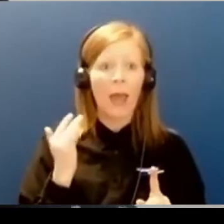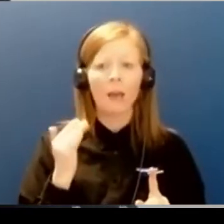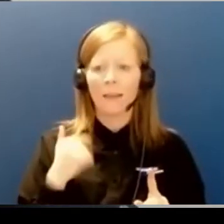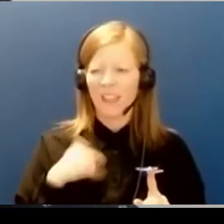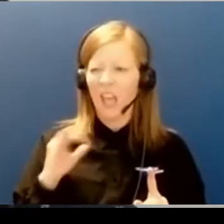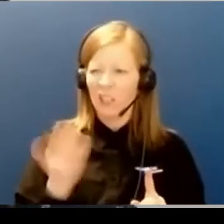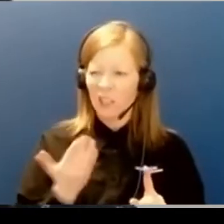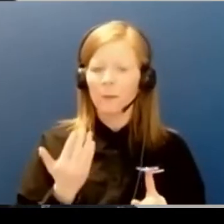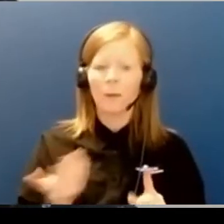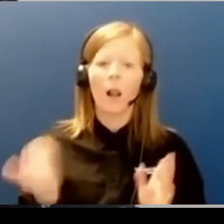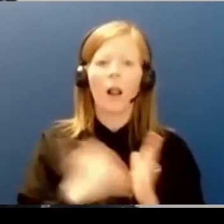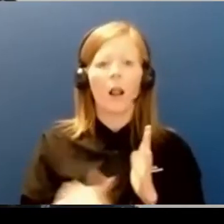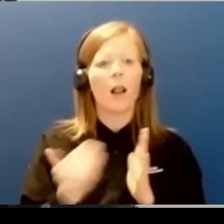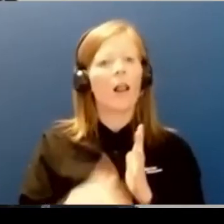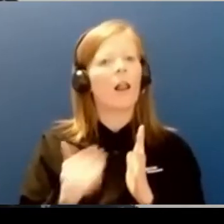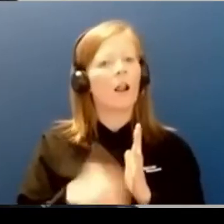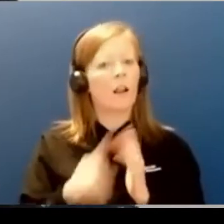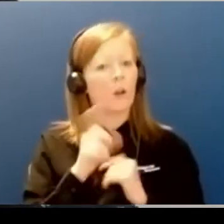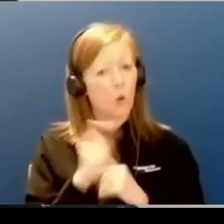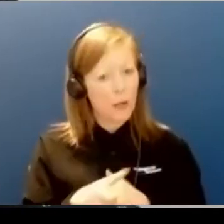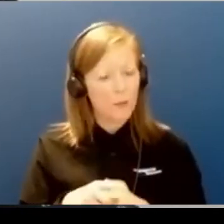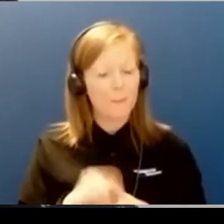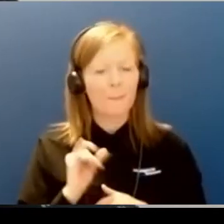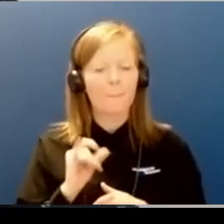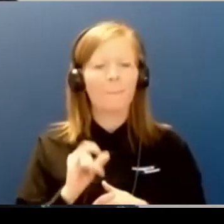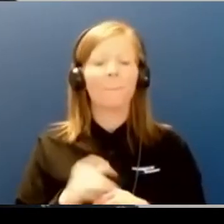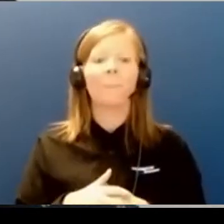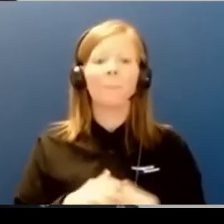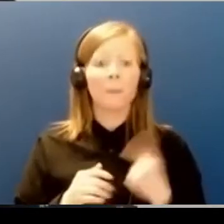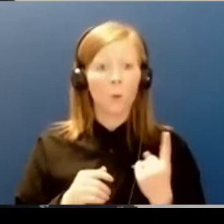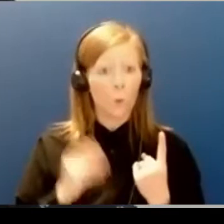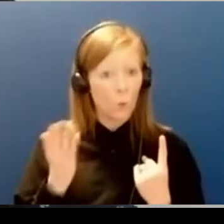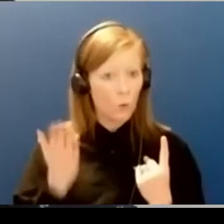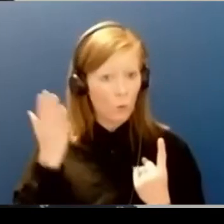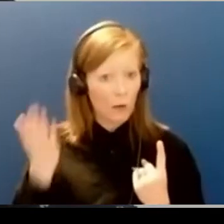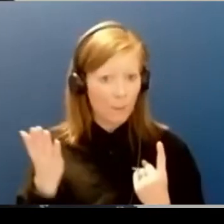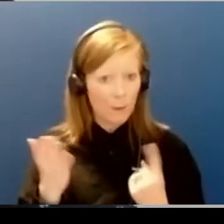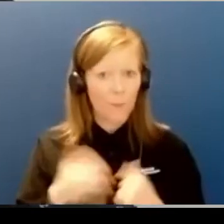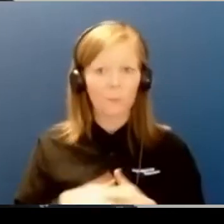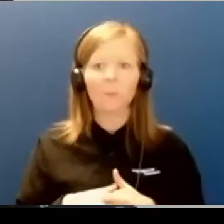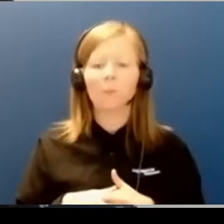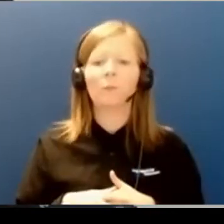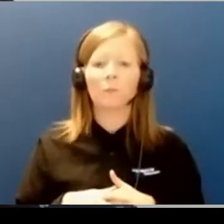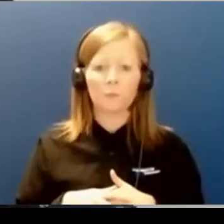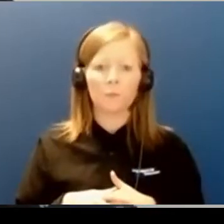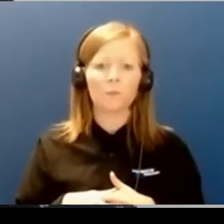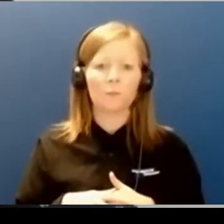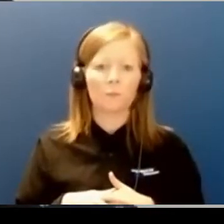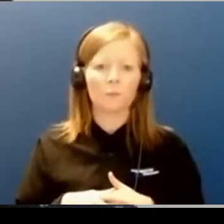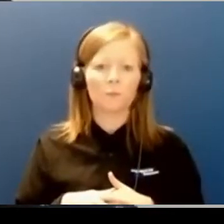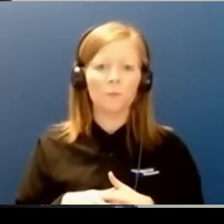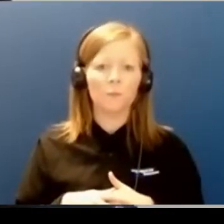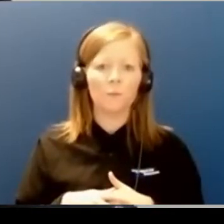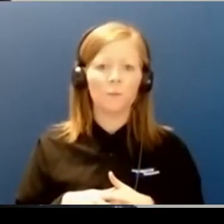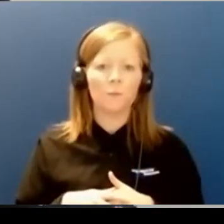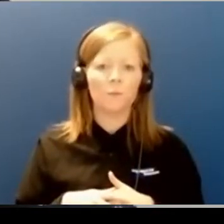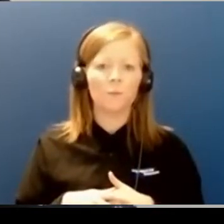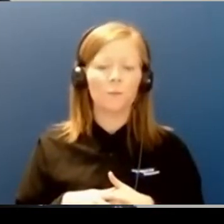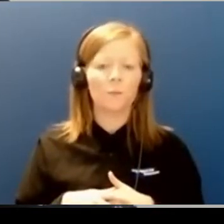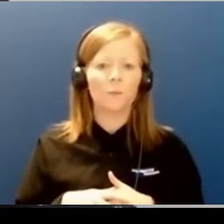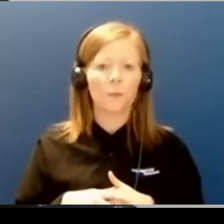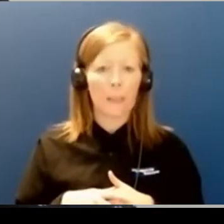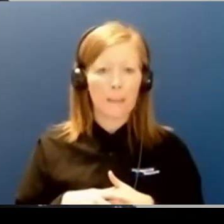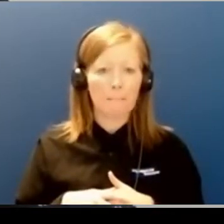to be a recurrent question. One of the recommendations that I always have for parents is to use some of